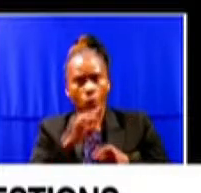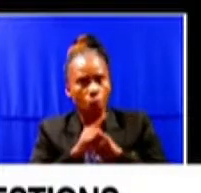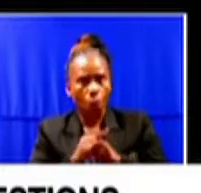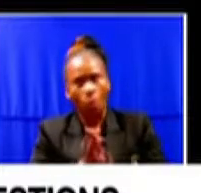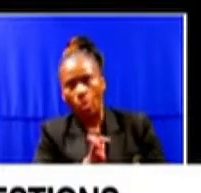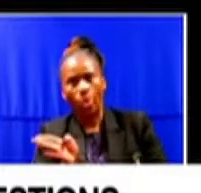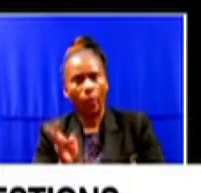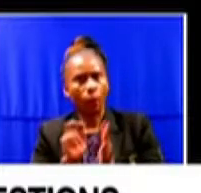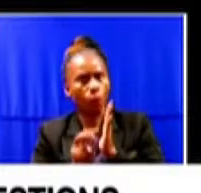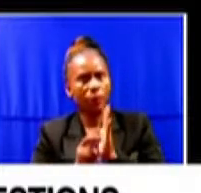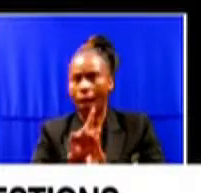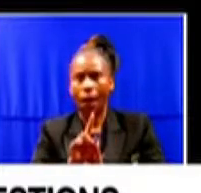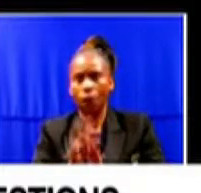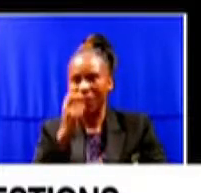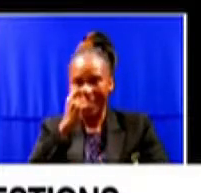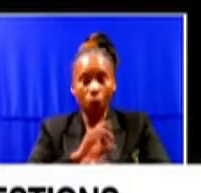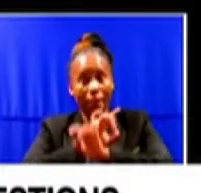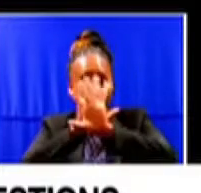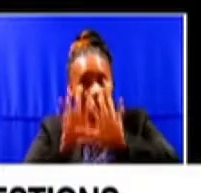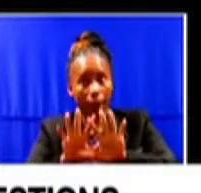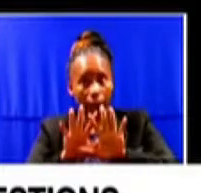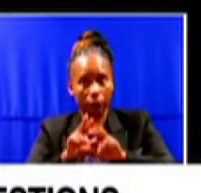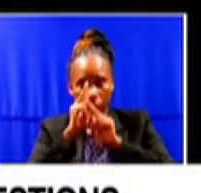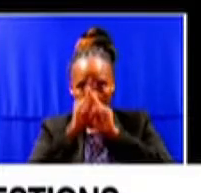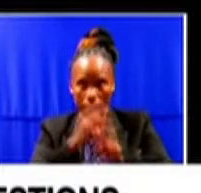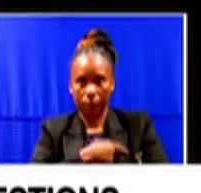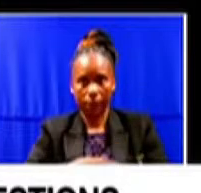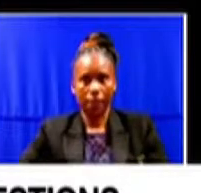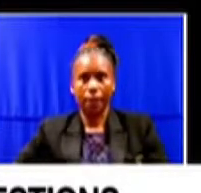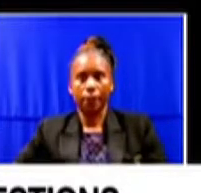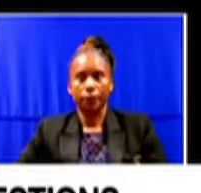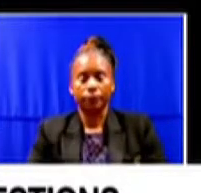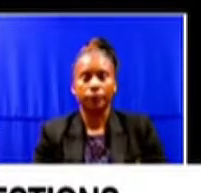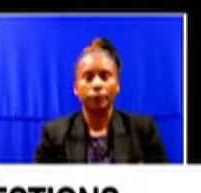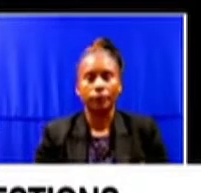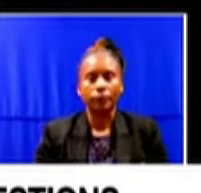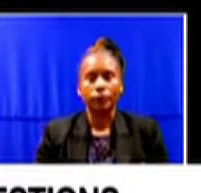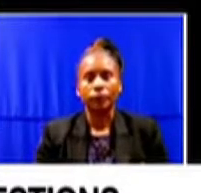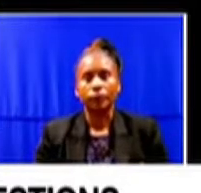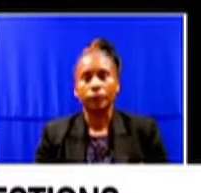stay clear with you. Honorable President.